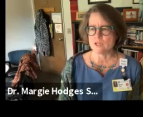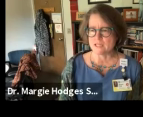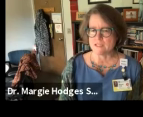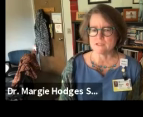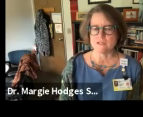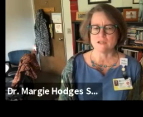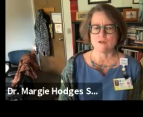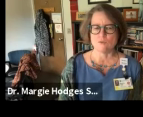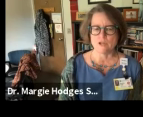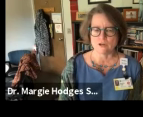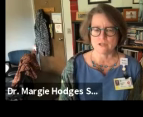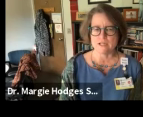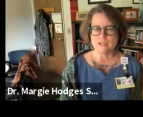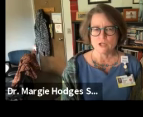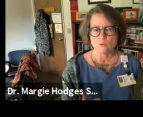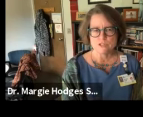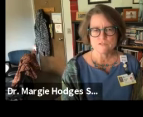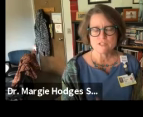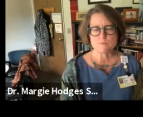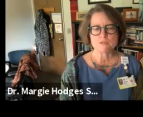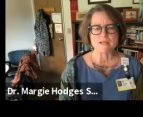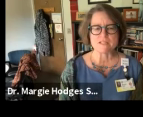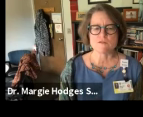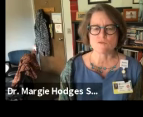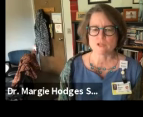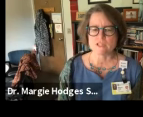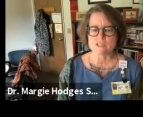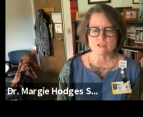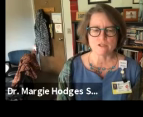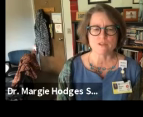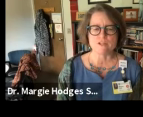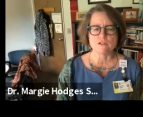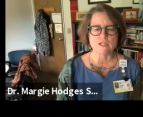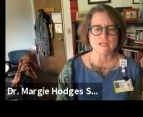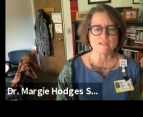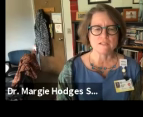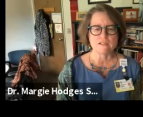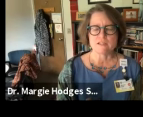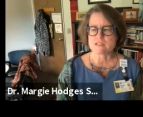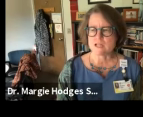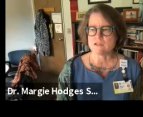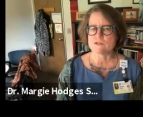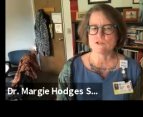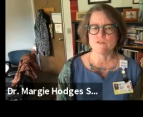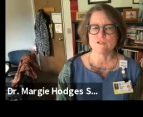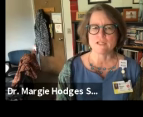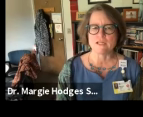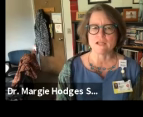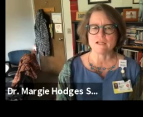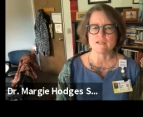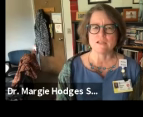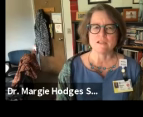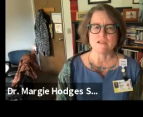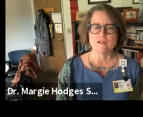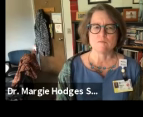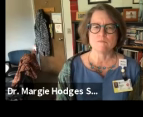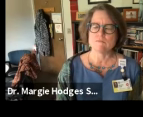how related we are and which of these perspectives we're considering, whether you're looking at the cells or if you're looking